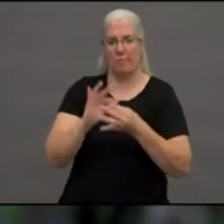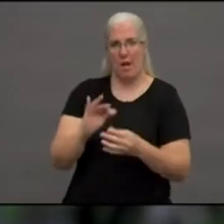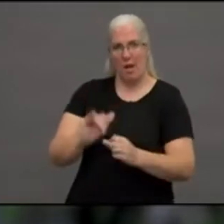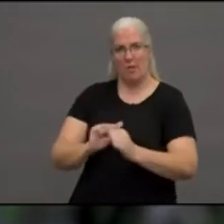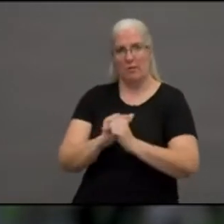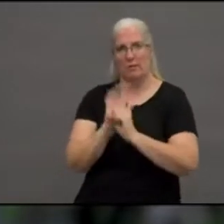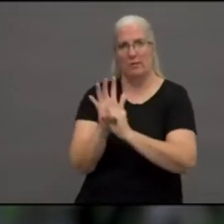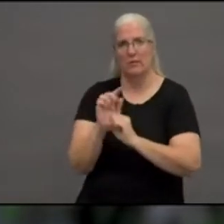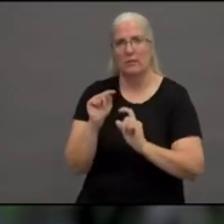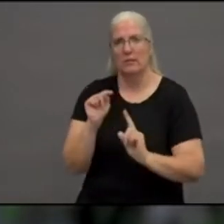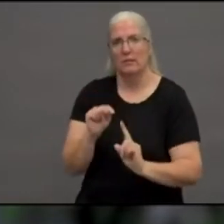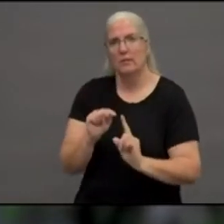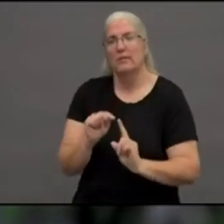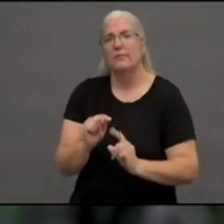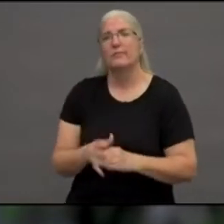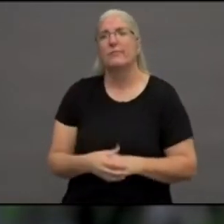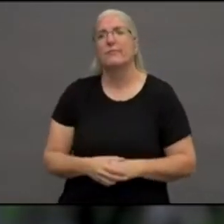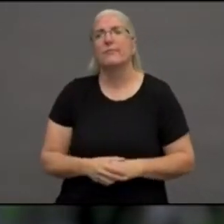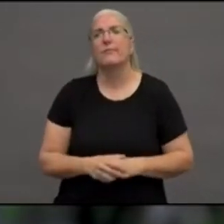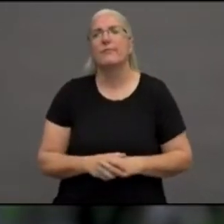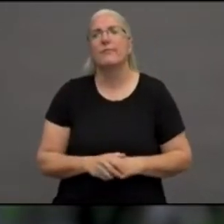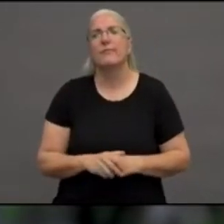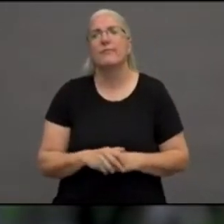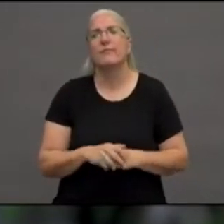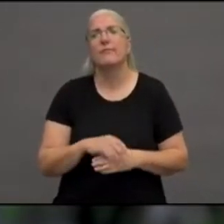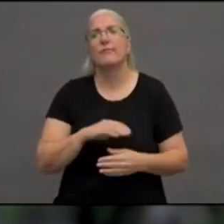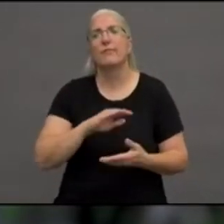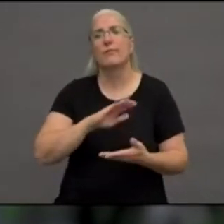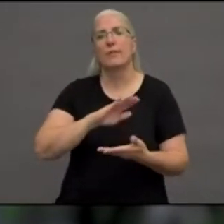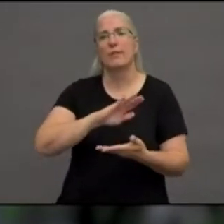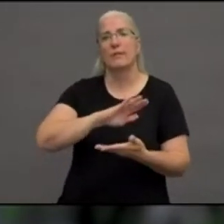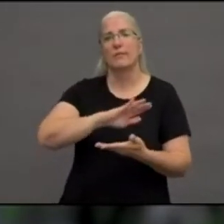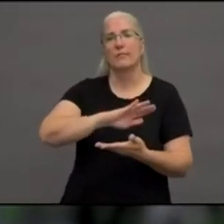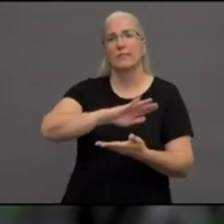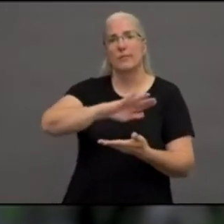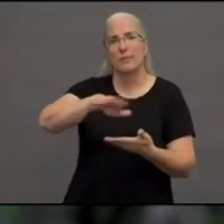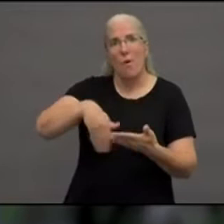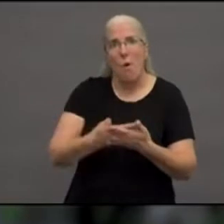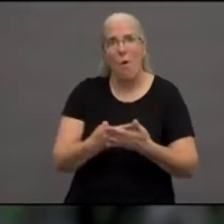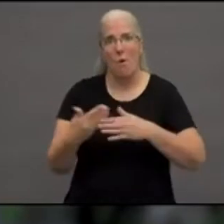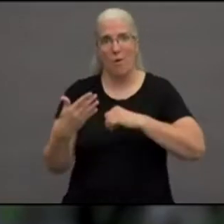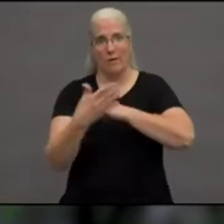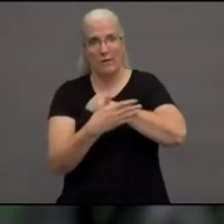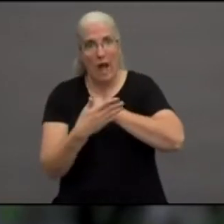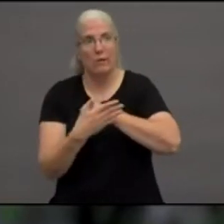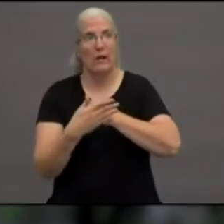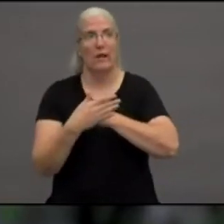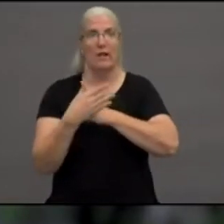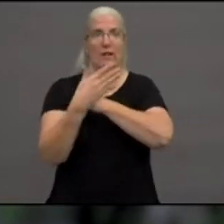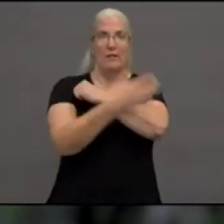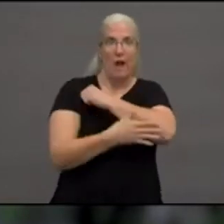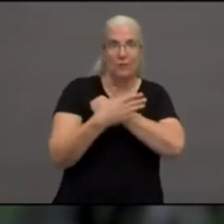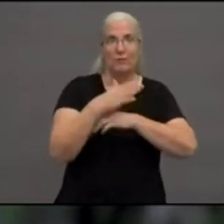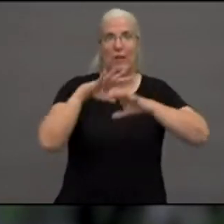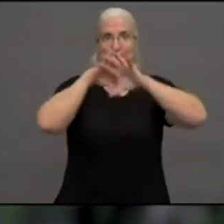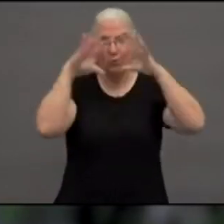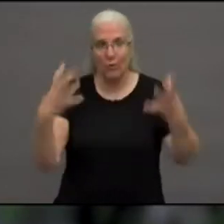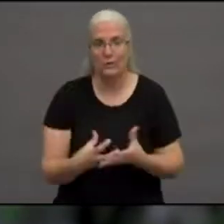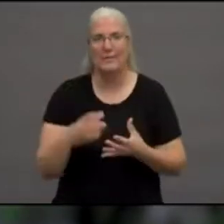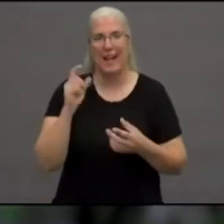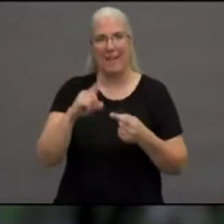entire country and world, we're learning how to provide better care for these